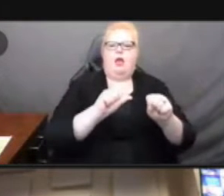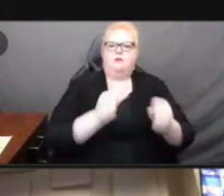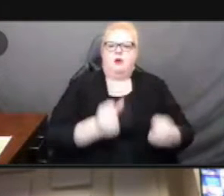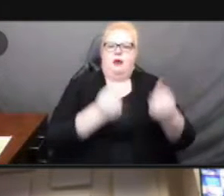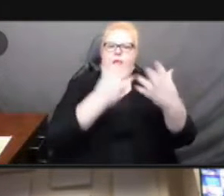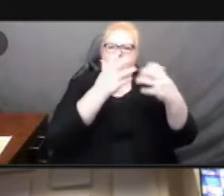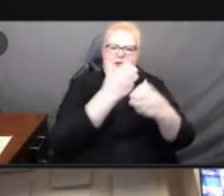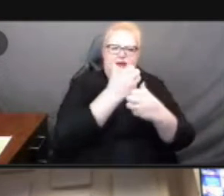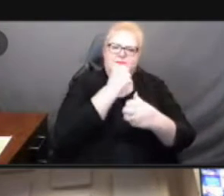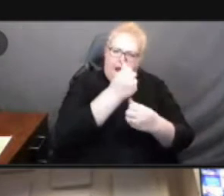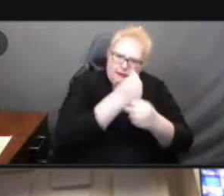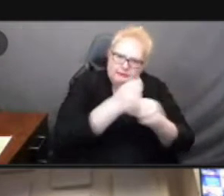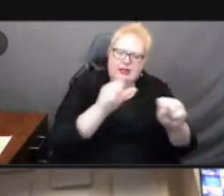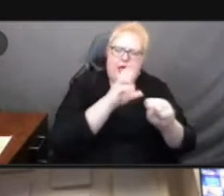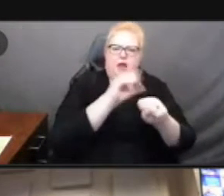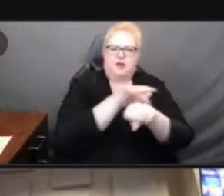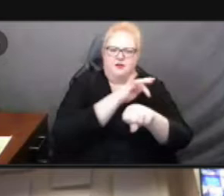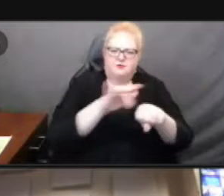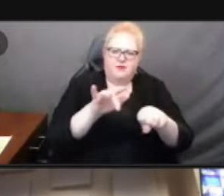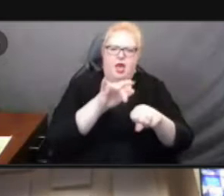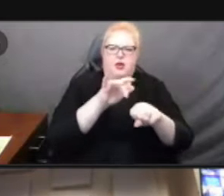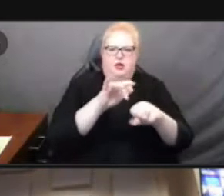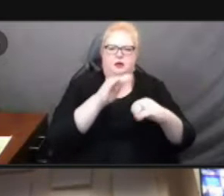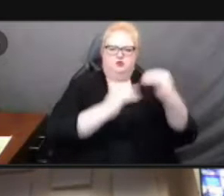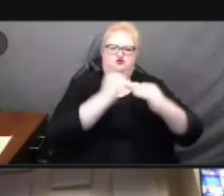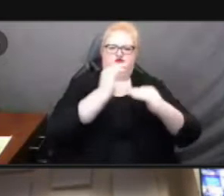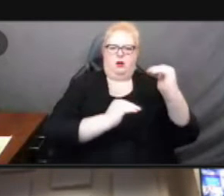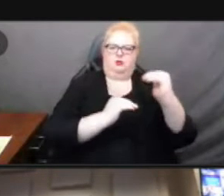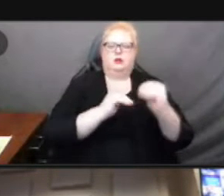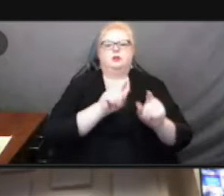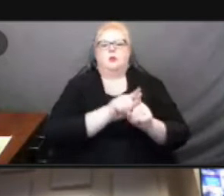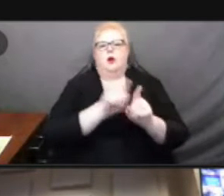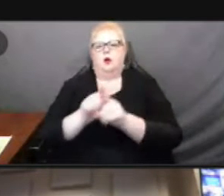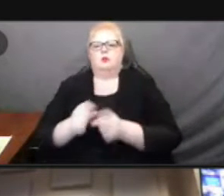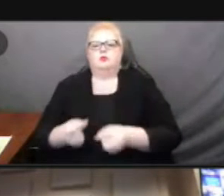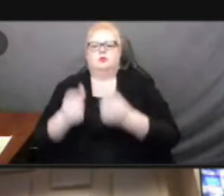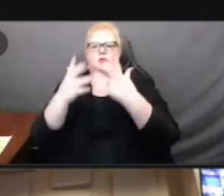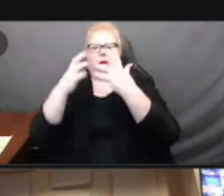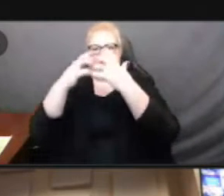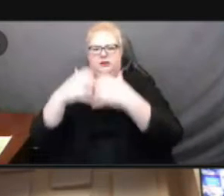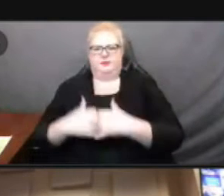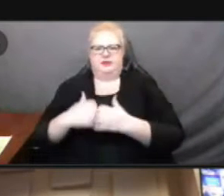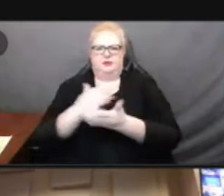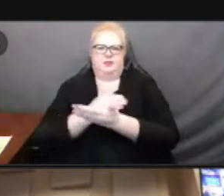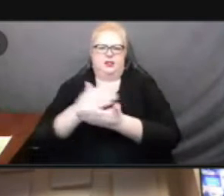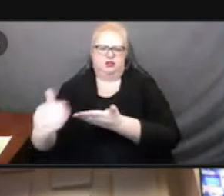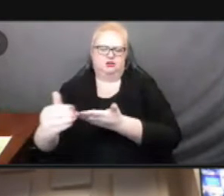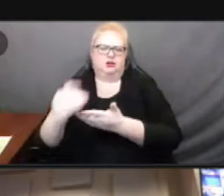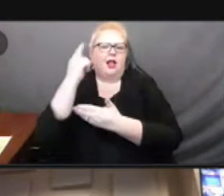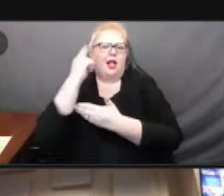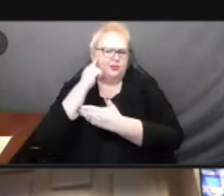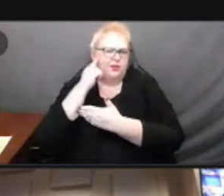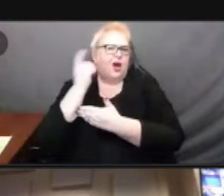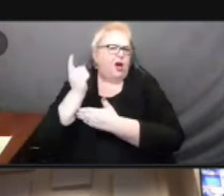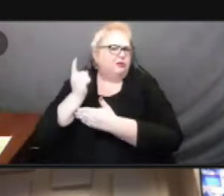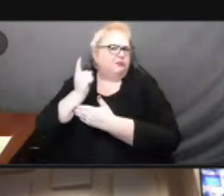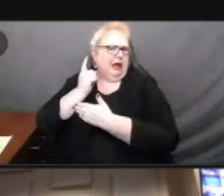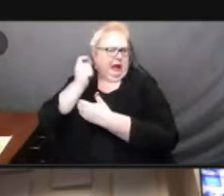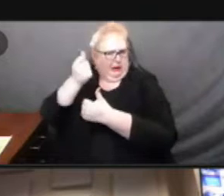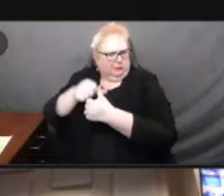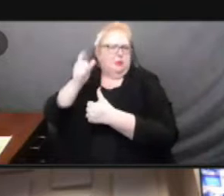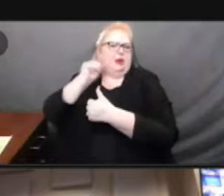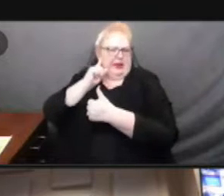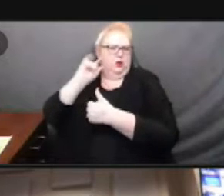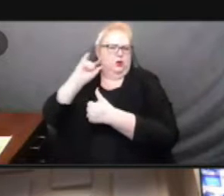vacant structures, as well as demolitions. And I thought I heard Joan ask for that more from a